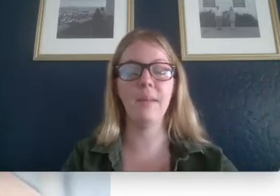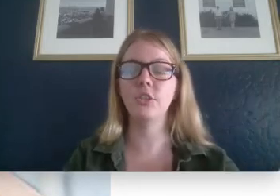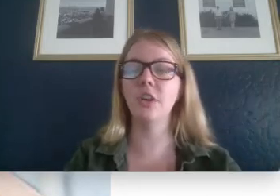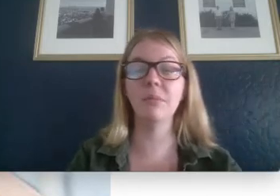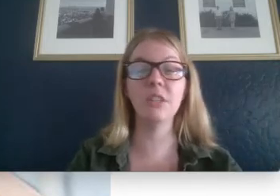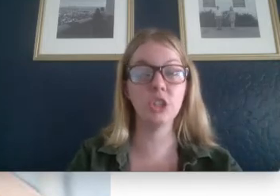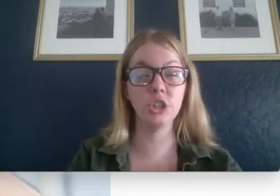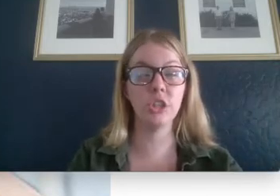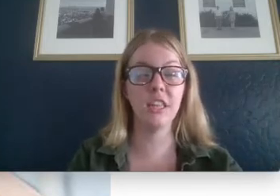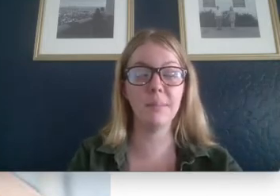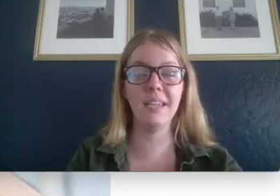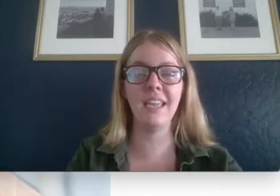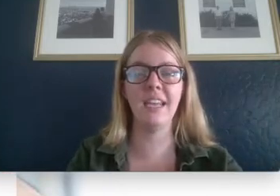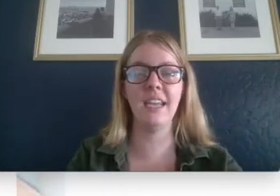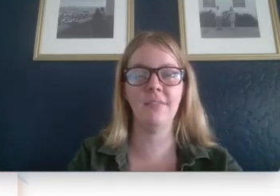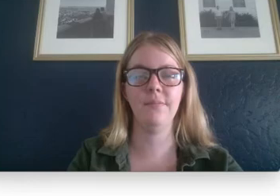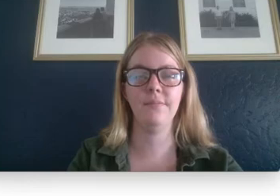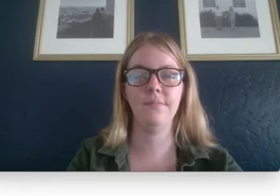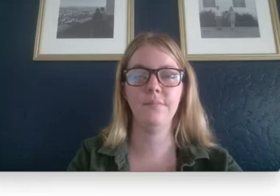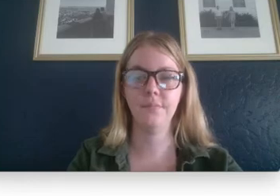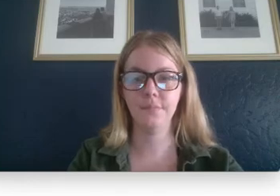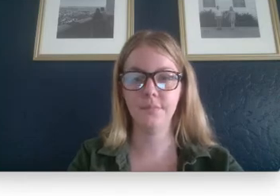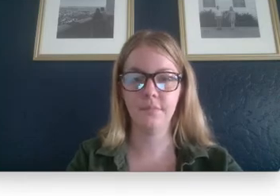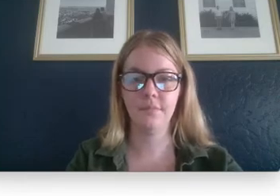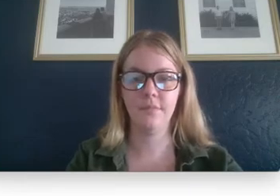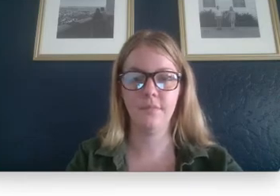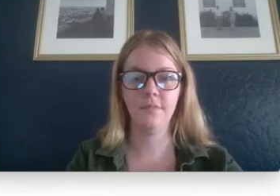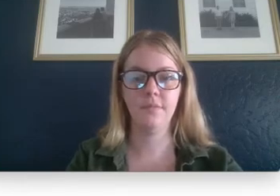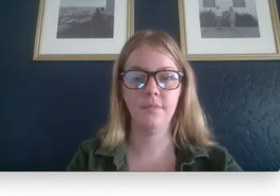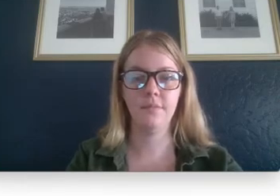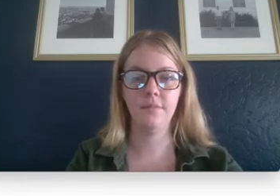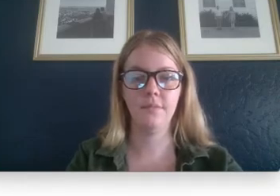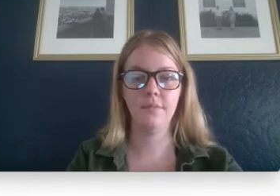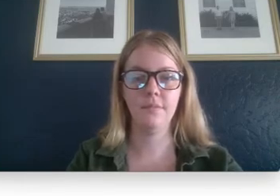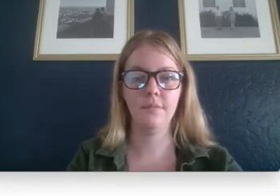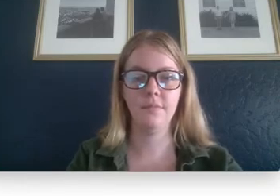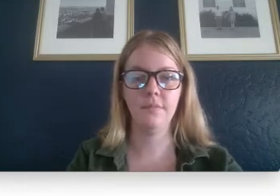It must start with sh in the beginning.